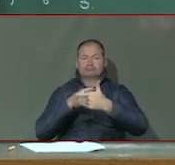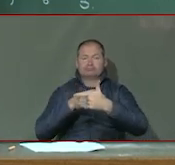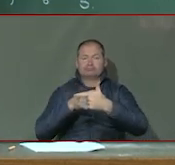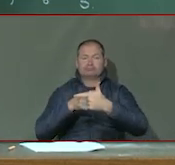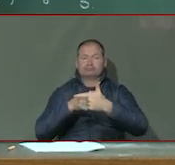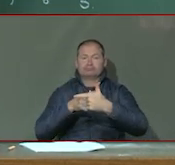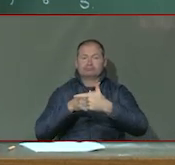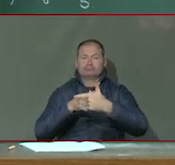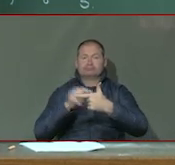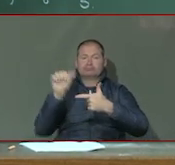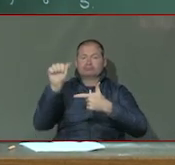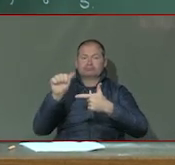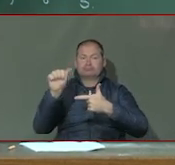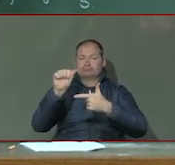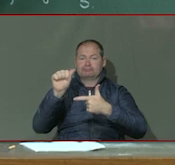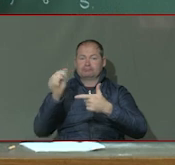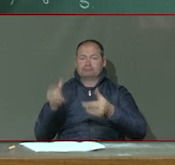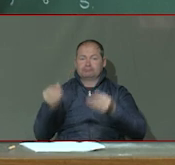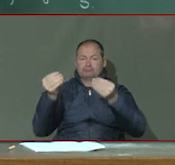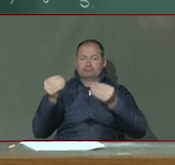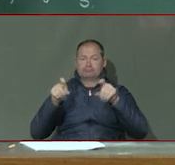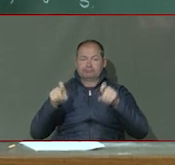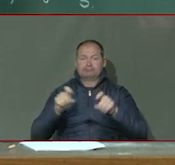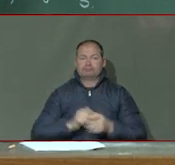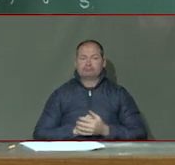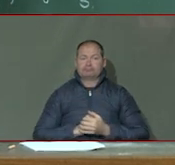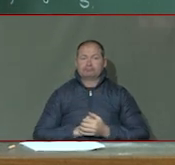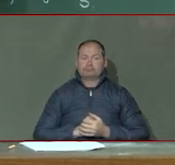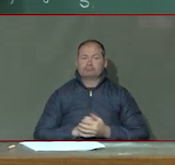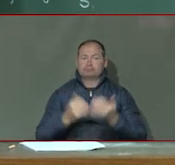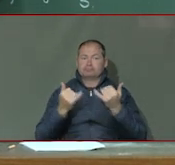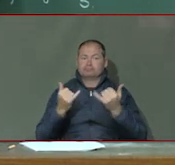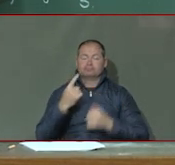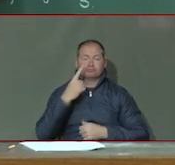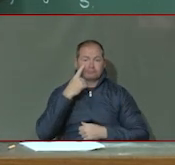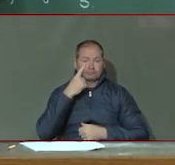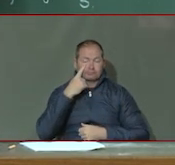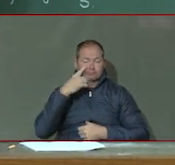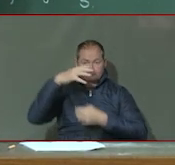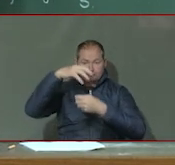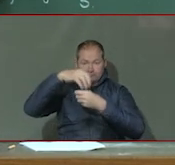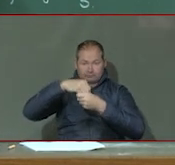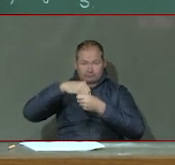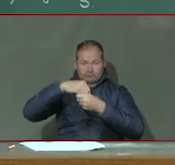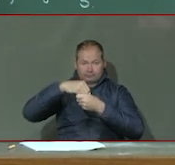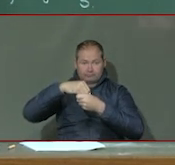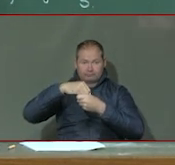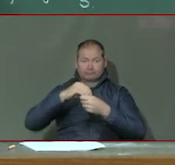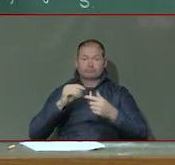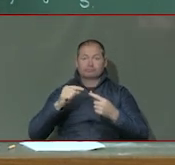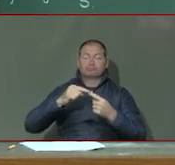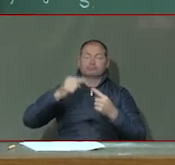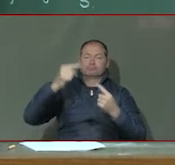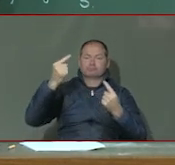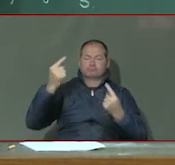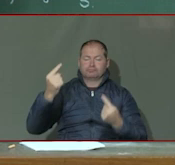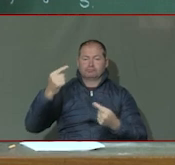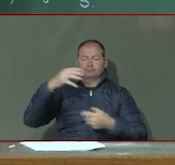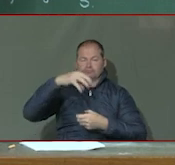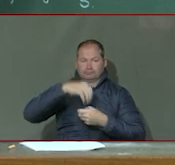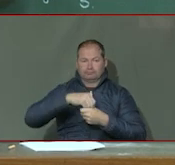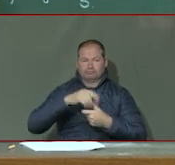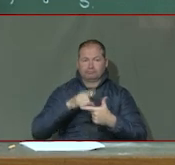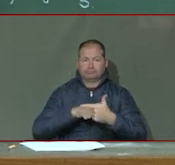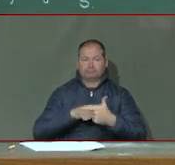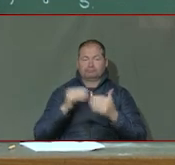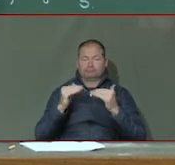that. So we know that the exterior angle is equal to the sum of the opposite interior angles, correct? So what